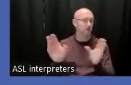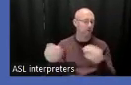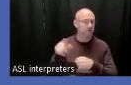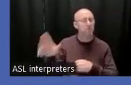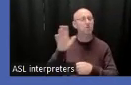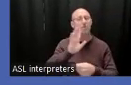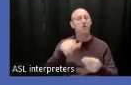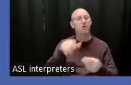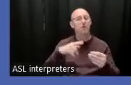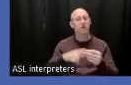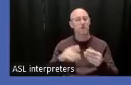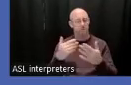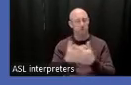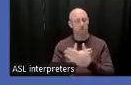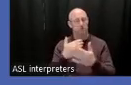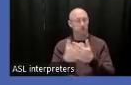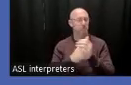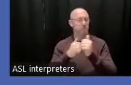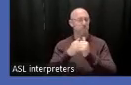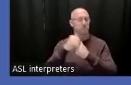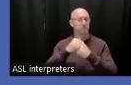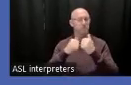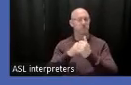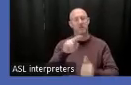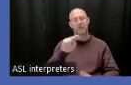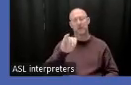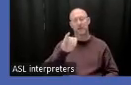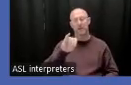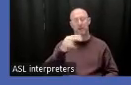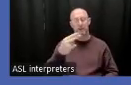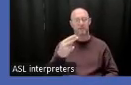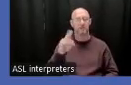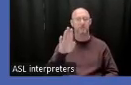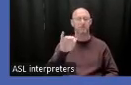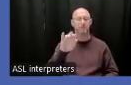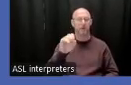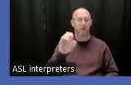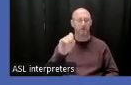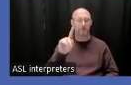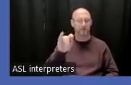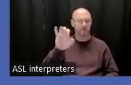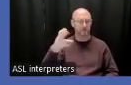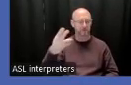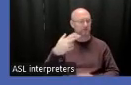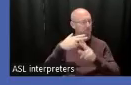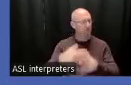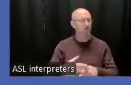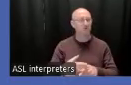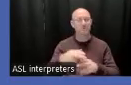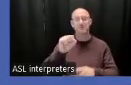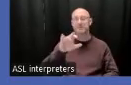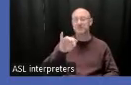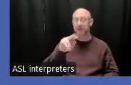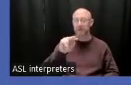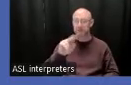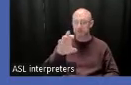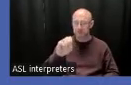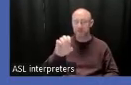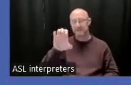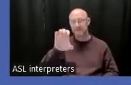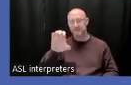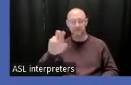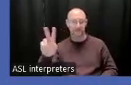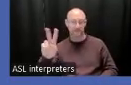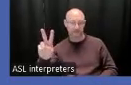about the new format for the NIH BioSketch called Science CV. And I think that's another